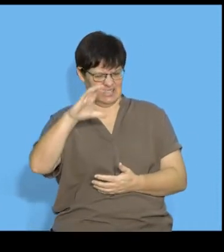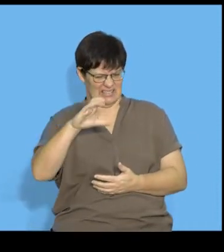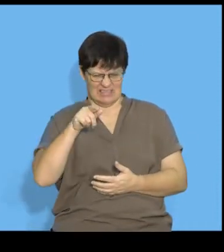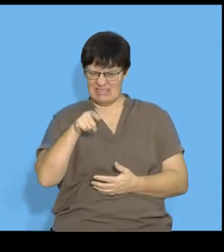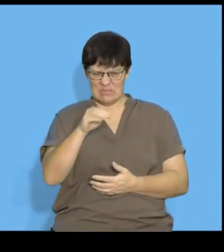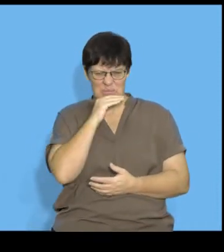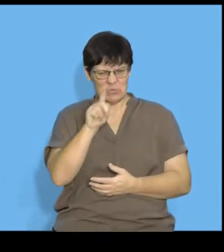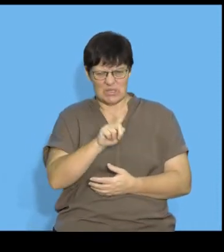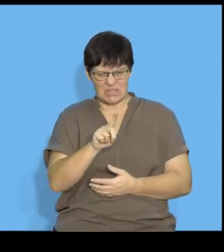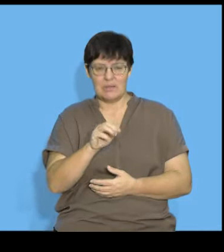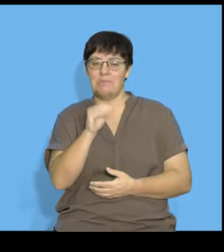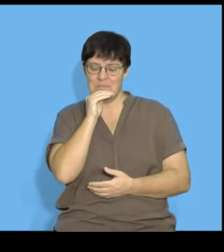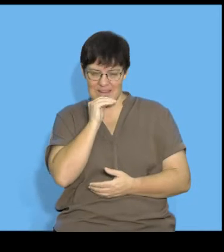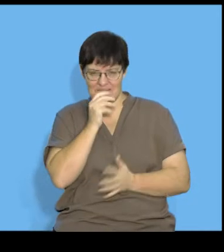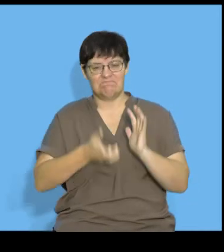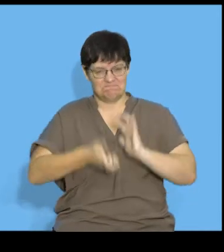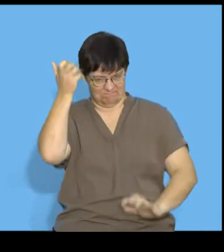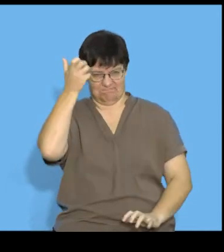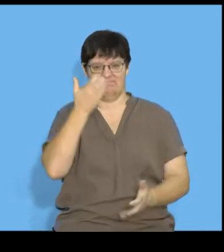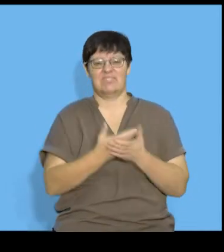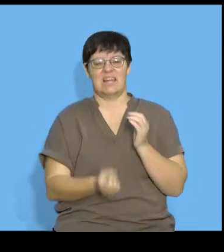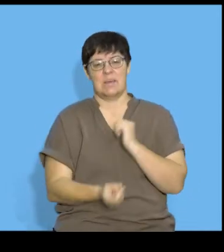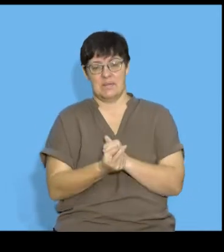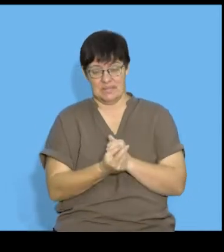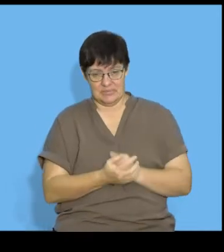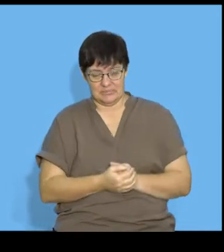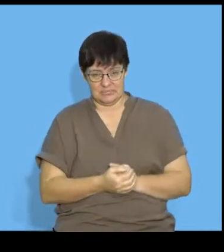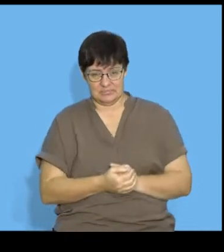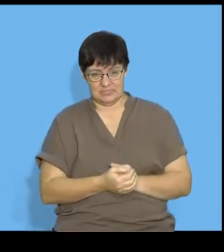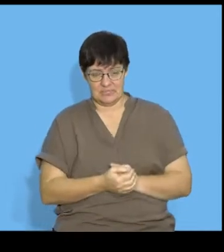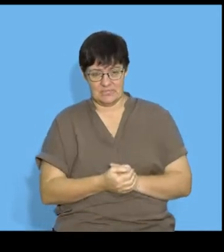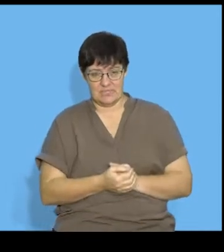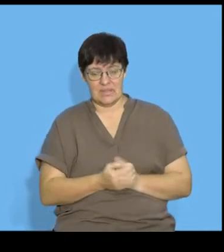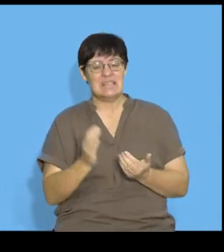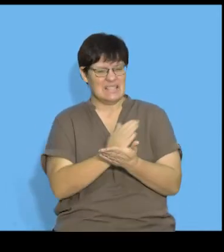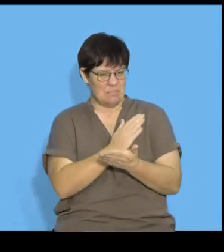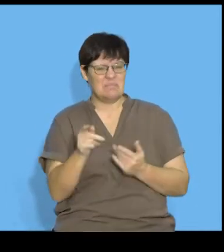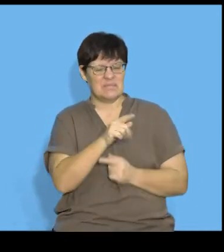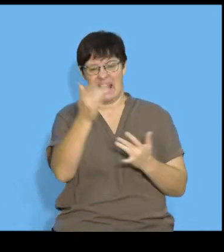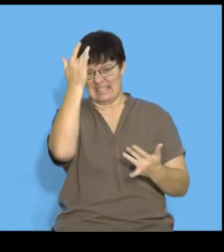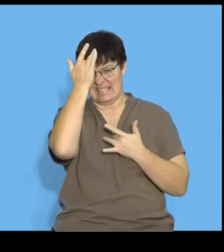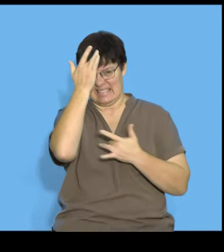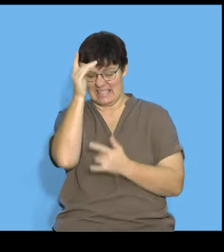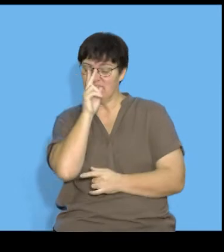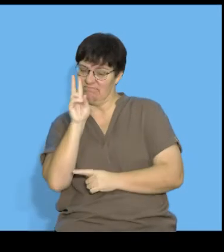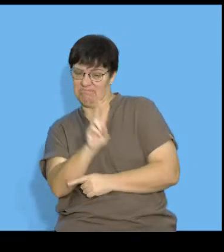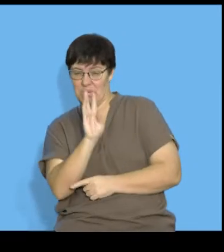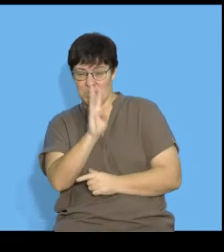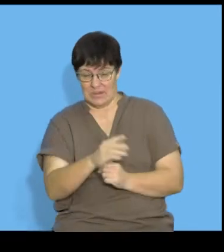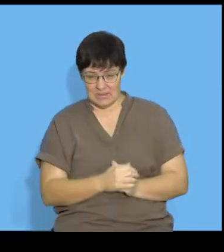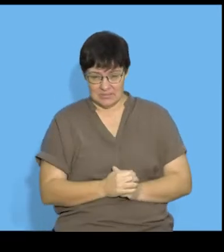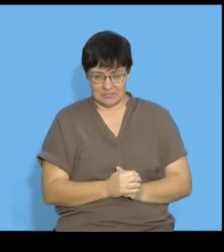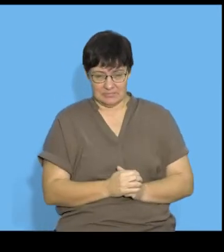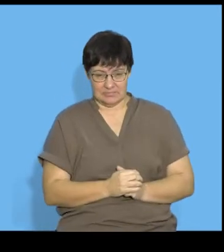they cause harm. Some actually cause harm, and those are the diseases that we're going to look at just now, all